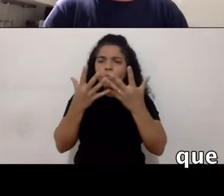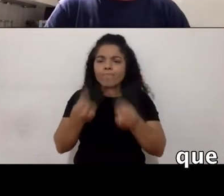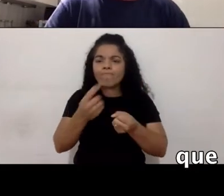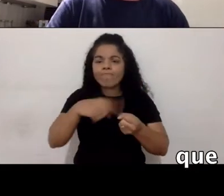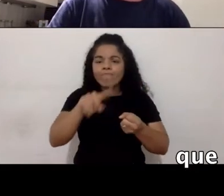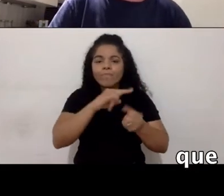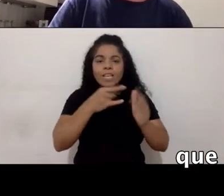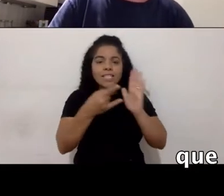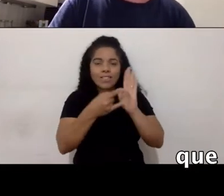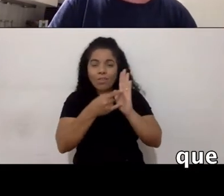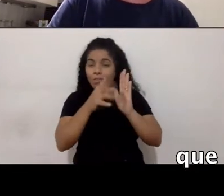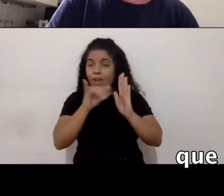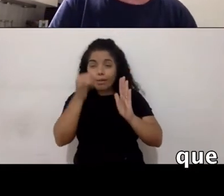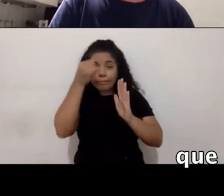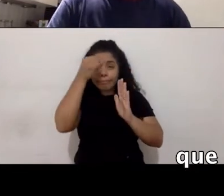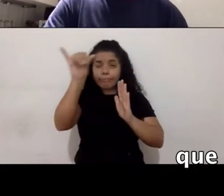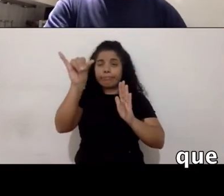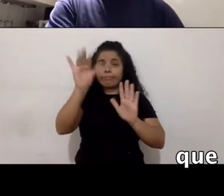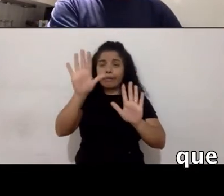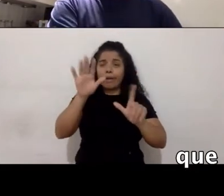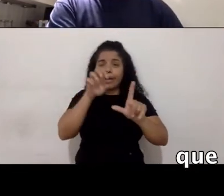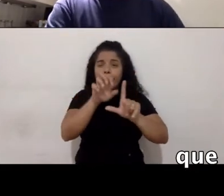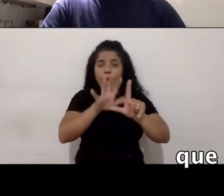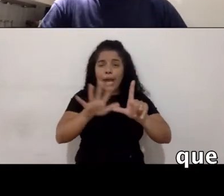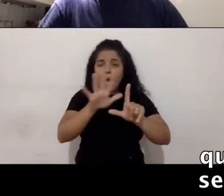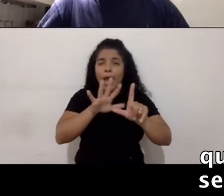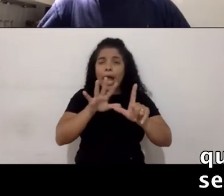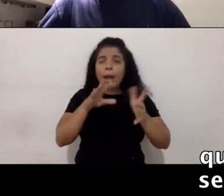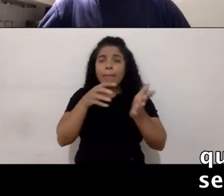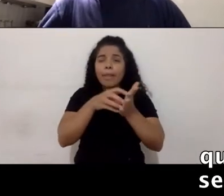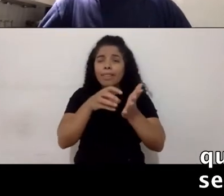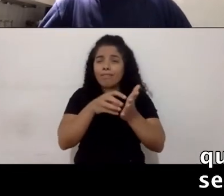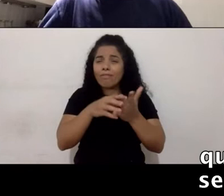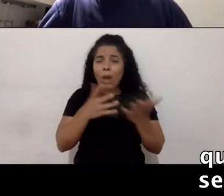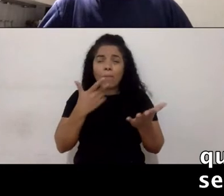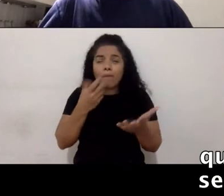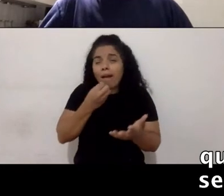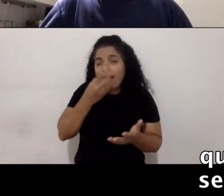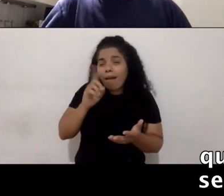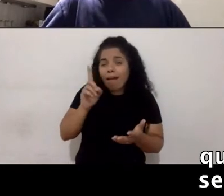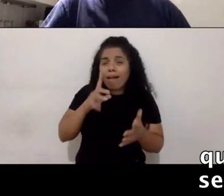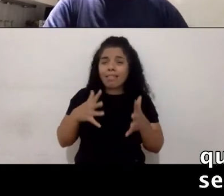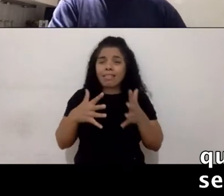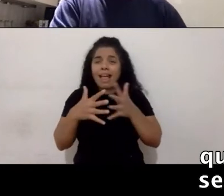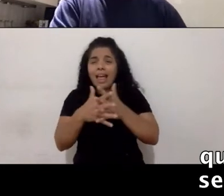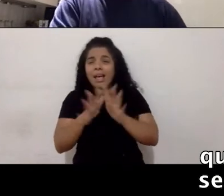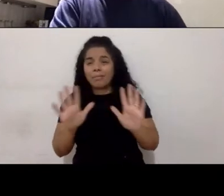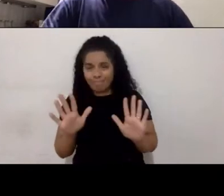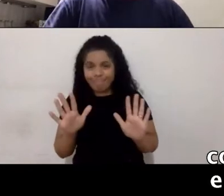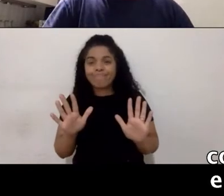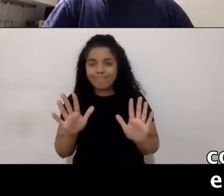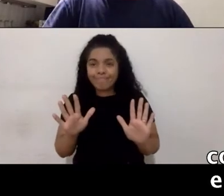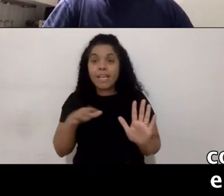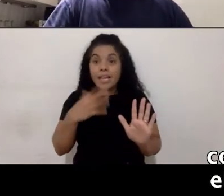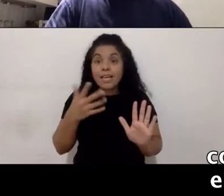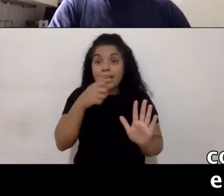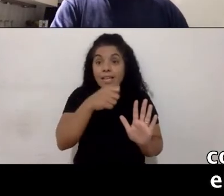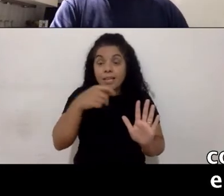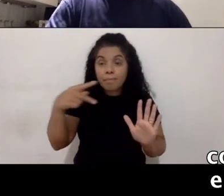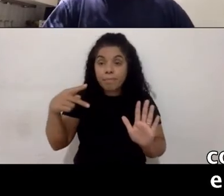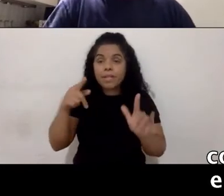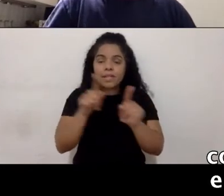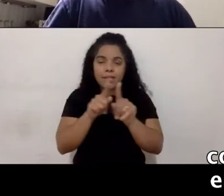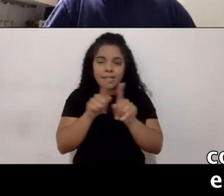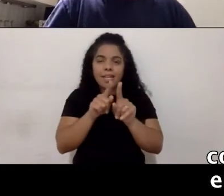our way, it slows us down. And if the thing that the applications are doing, if there's work being done there that's considered high value